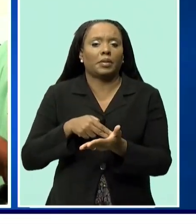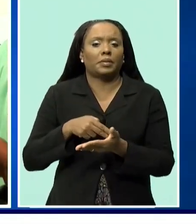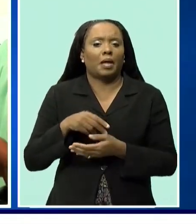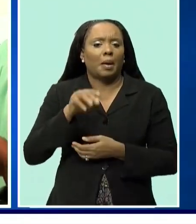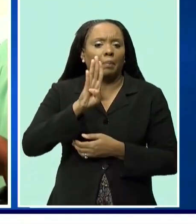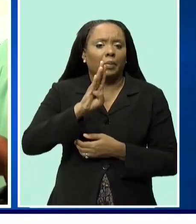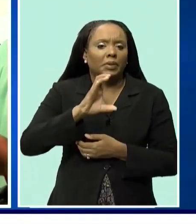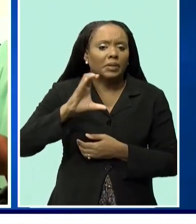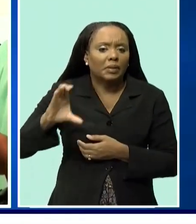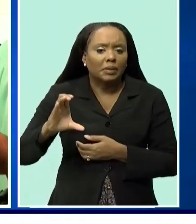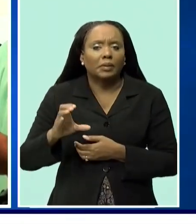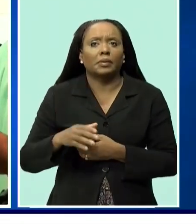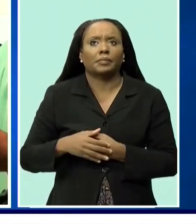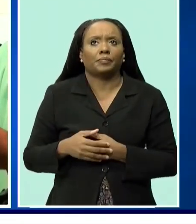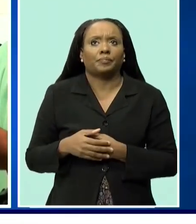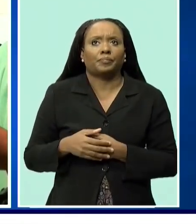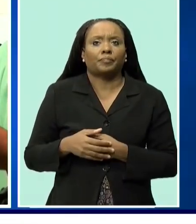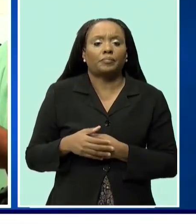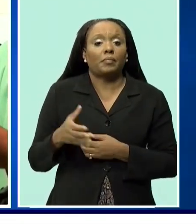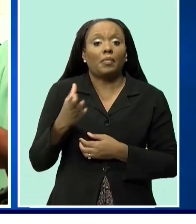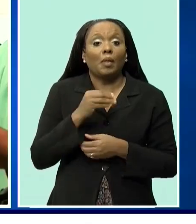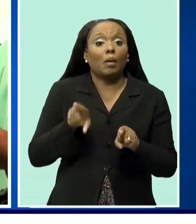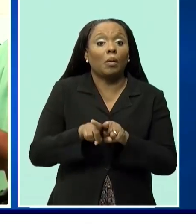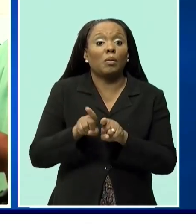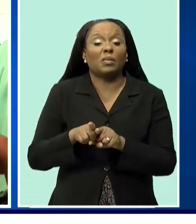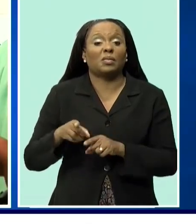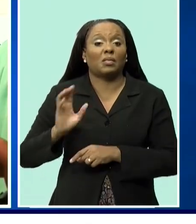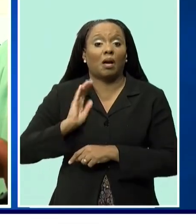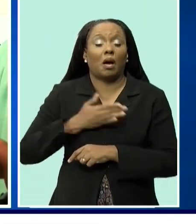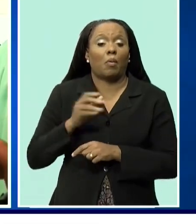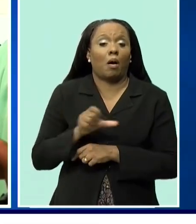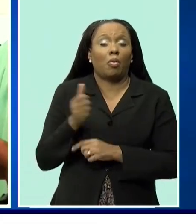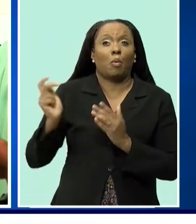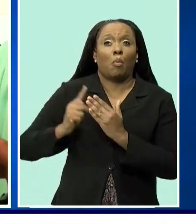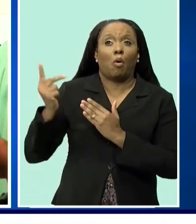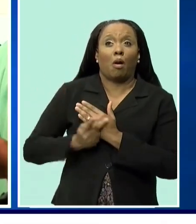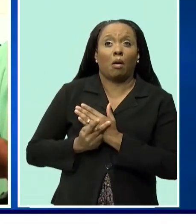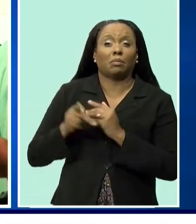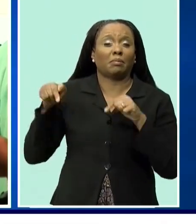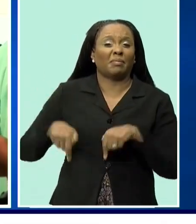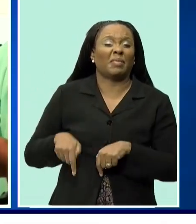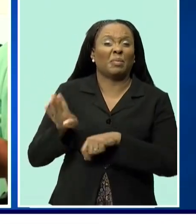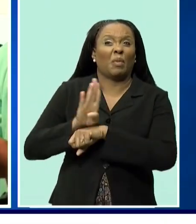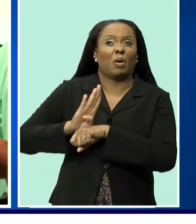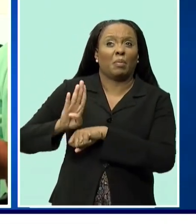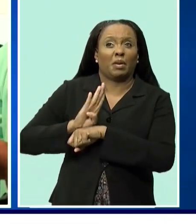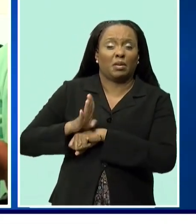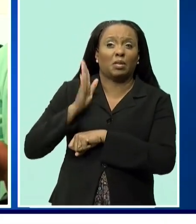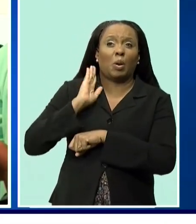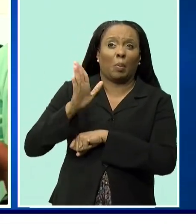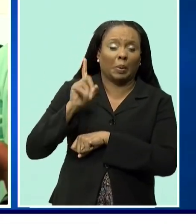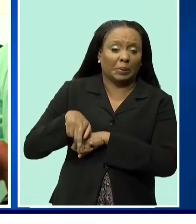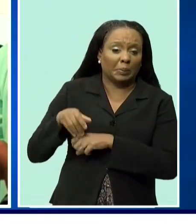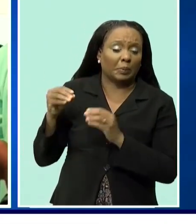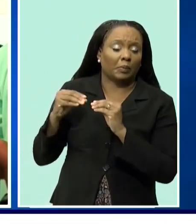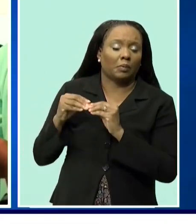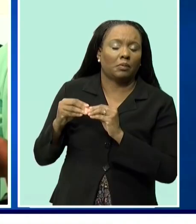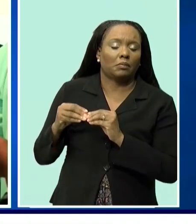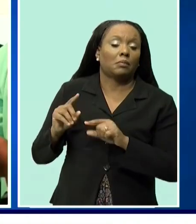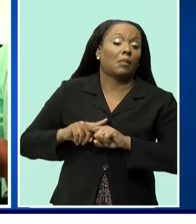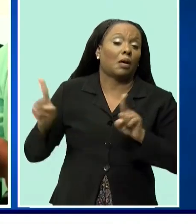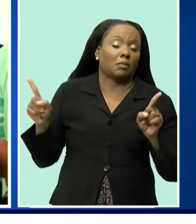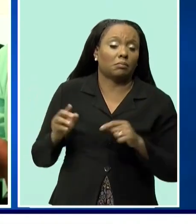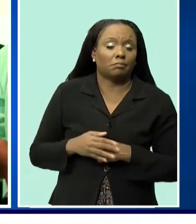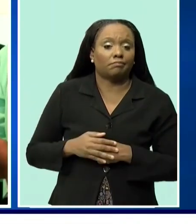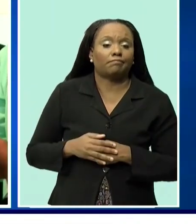we've enhanced our retention programs for the nurses here in Barbados. However, like many hospitals